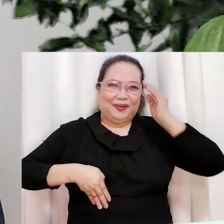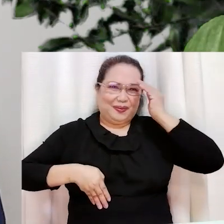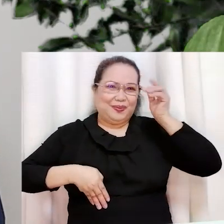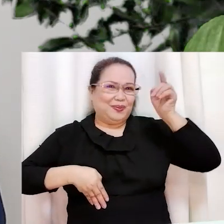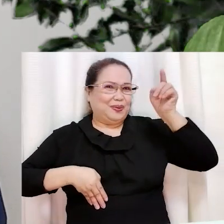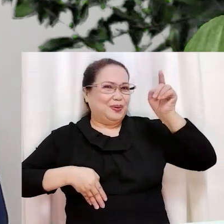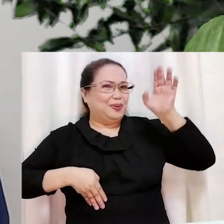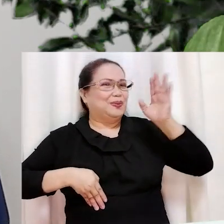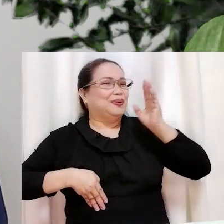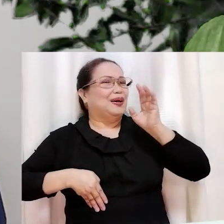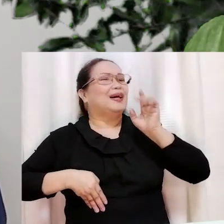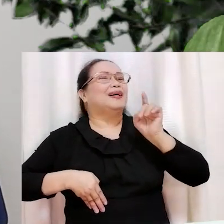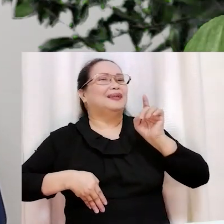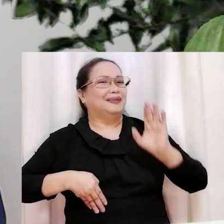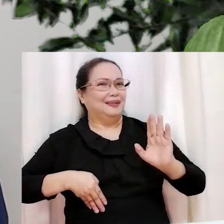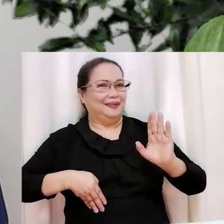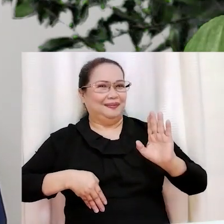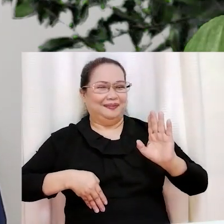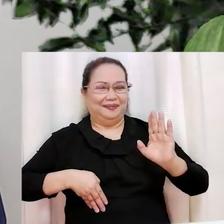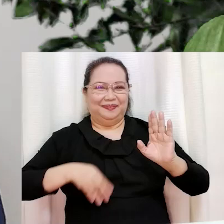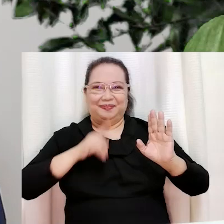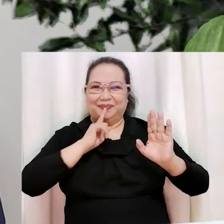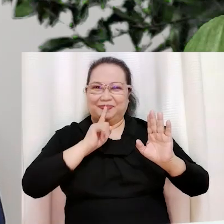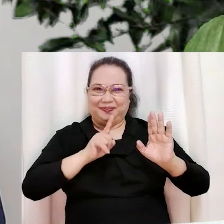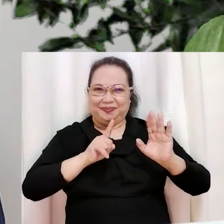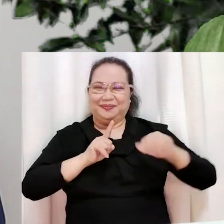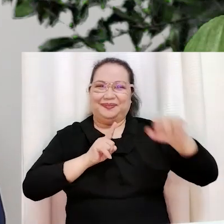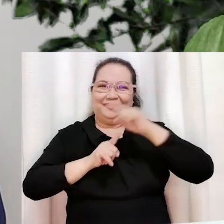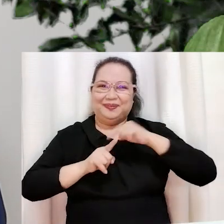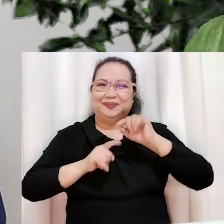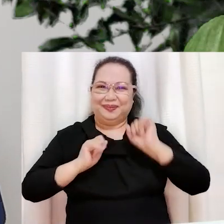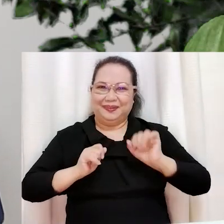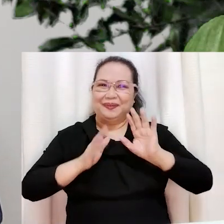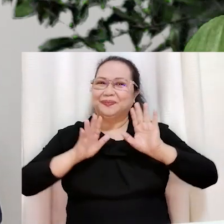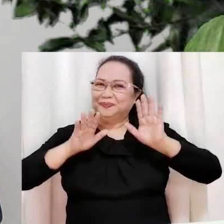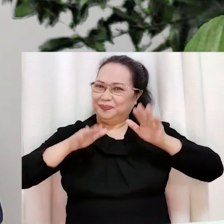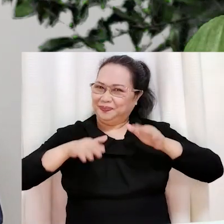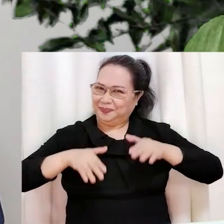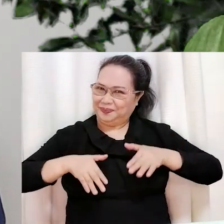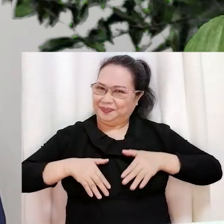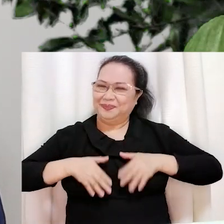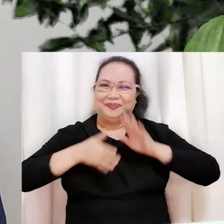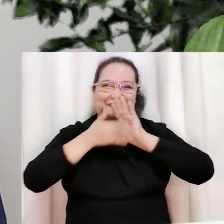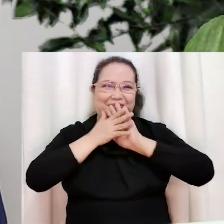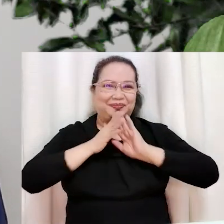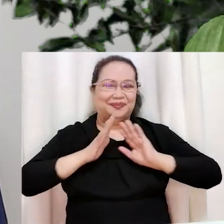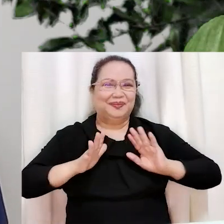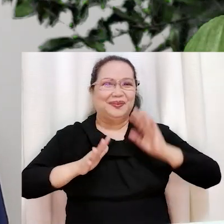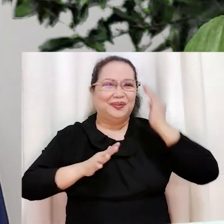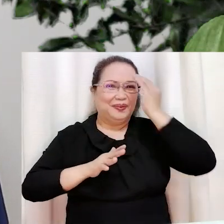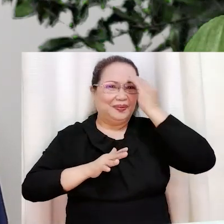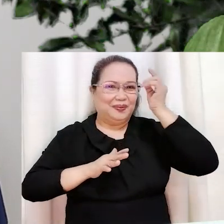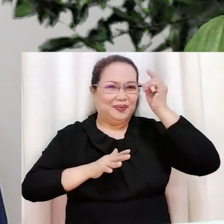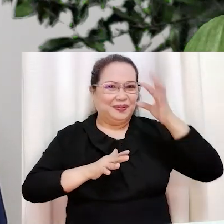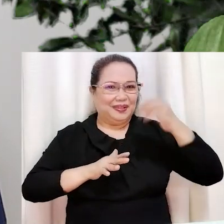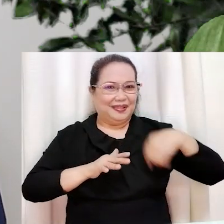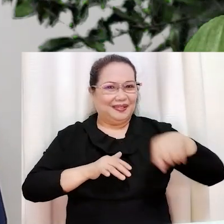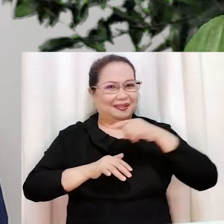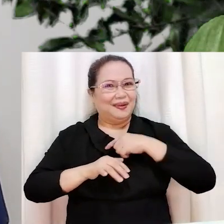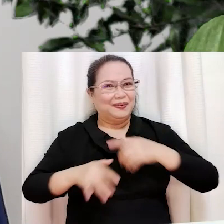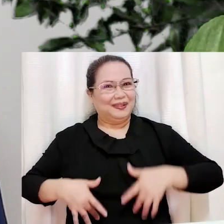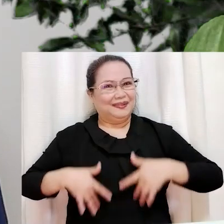God." Yes, we can be calm as we know who our God is in our